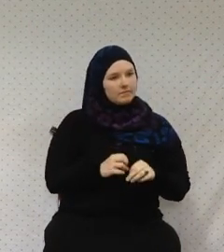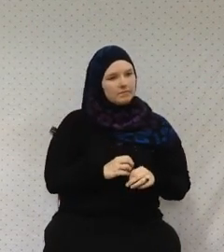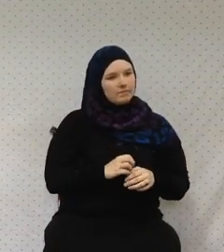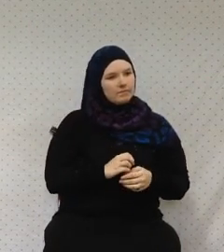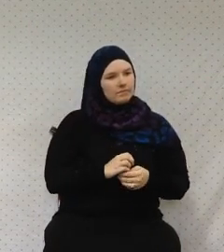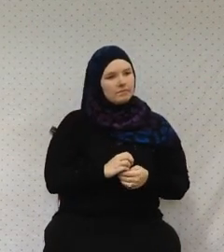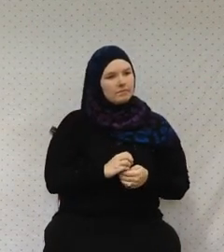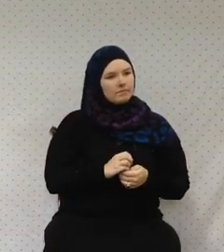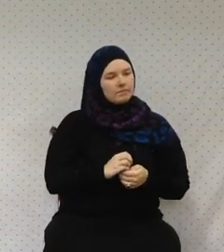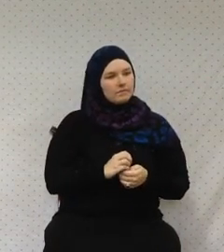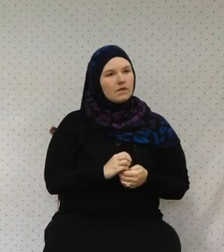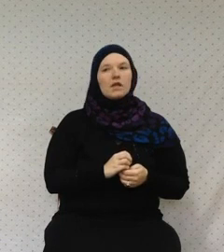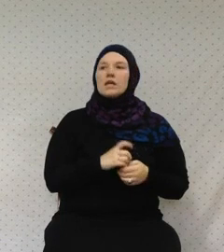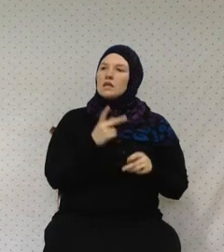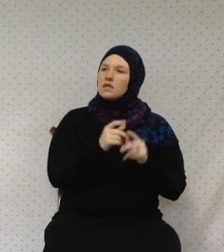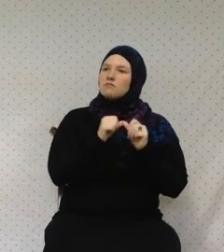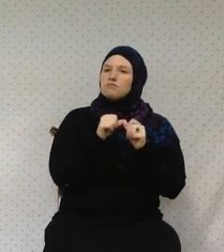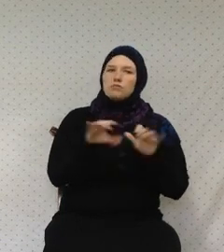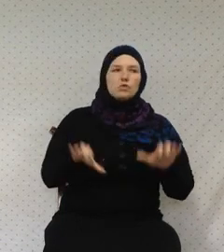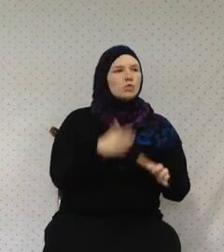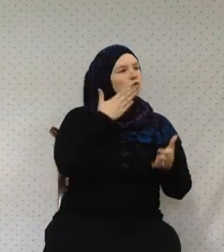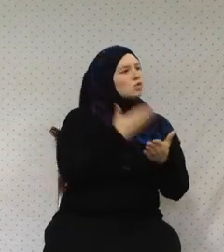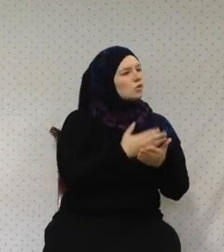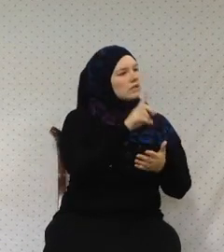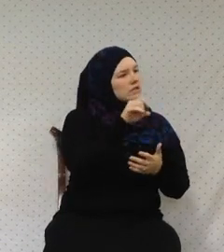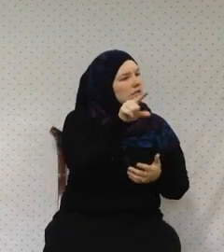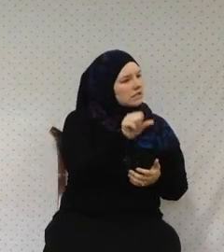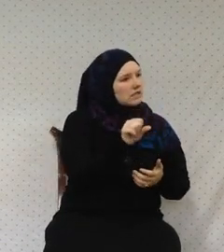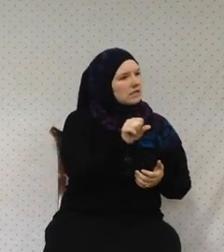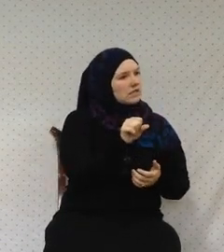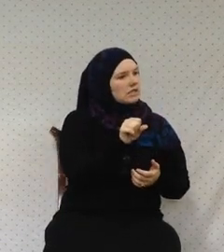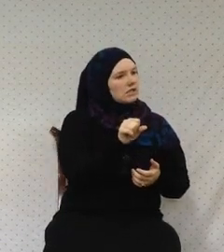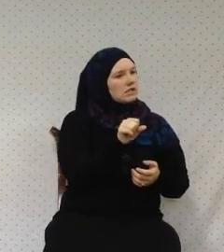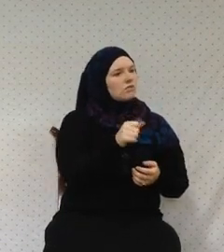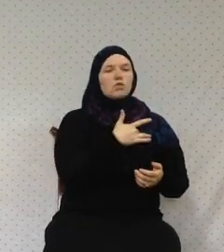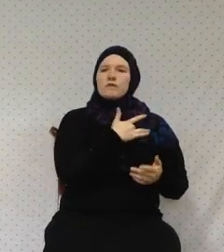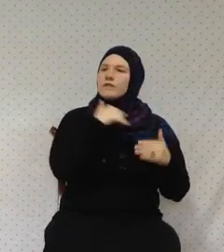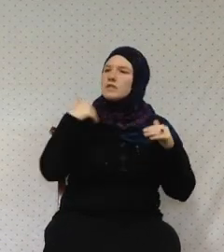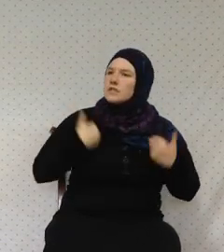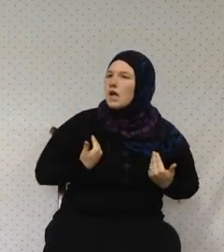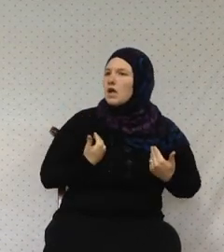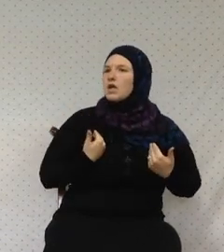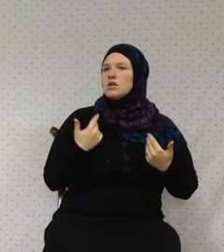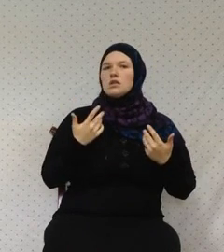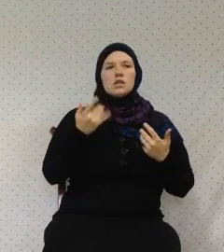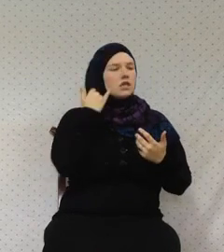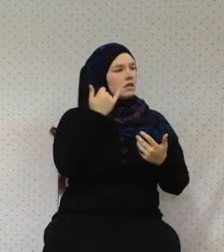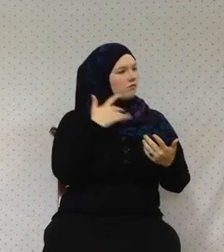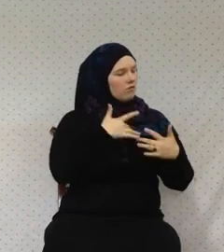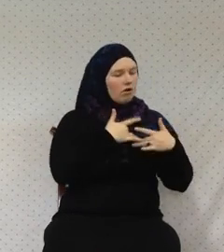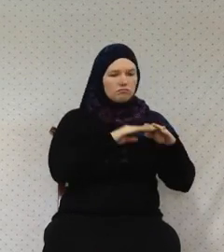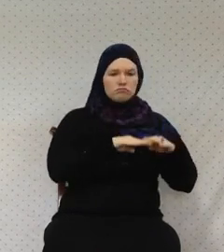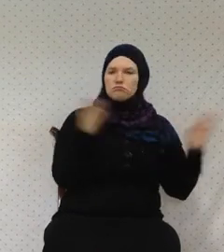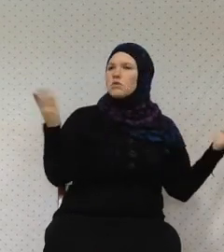Keep coming with your righteous deeds. Keep coming with your clean hand, with your clean tongue, with your open heart, with